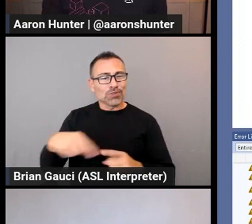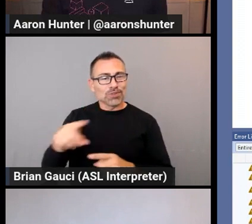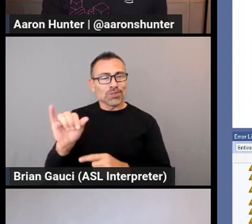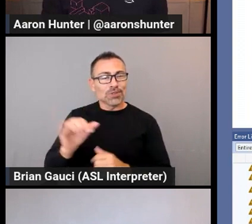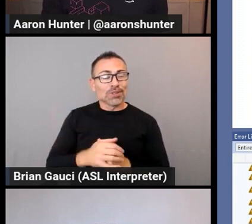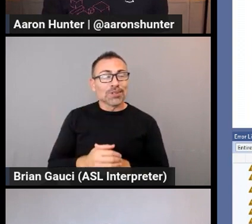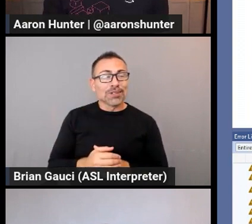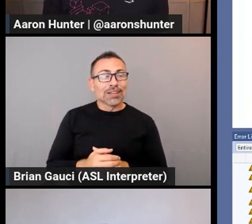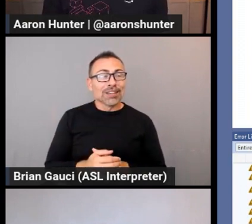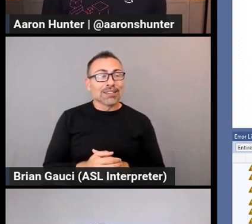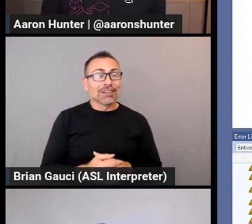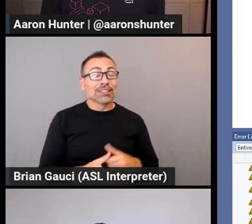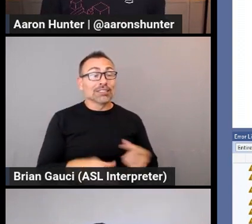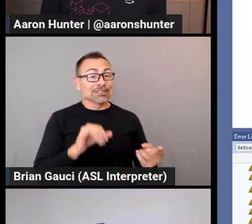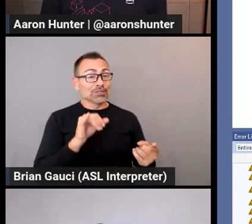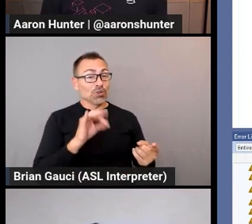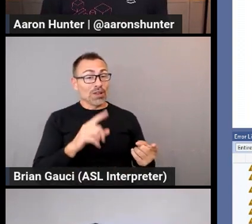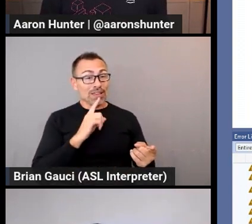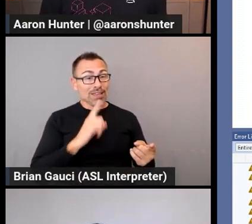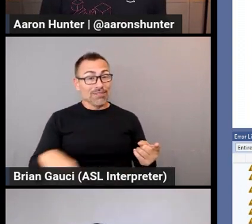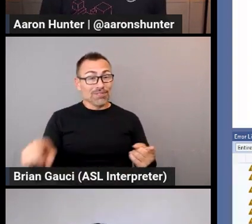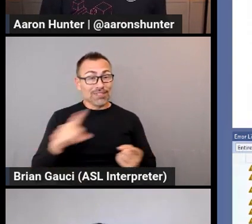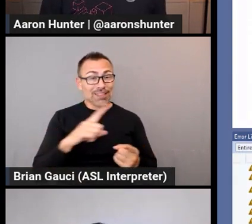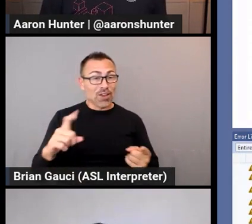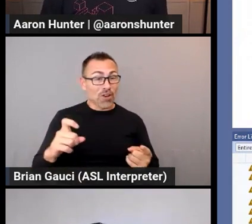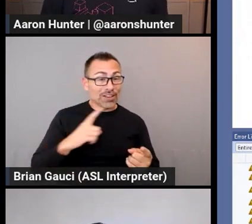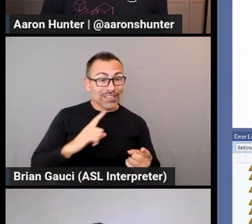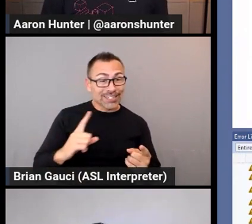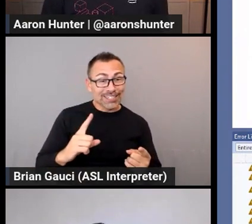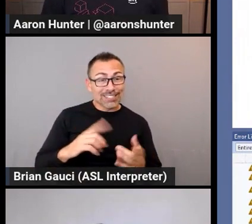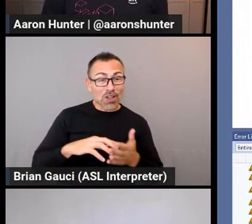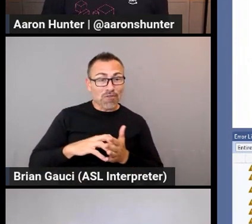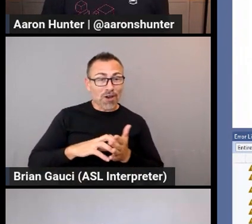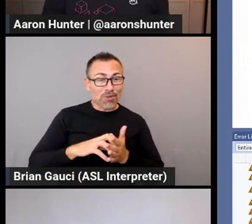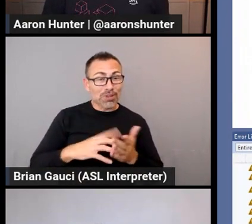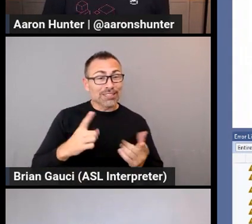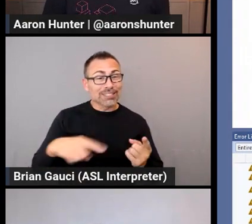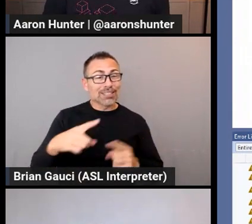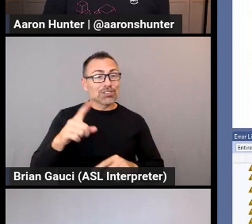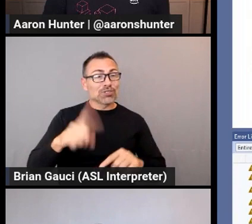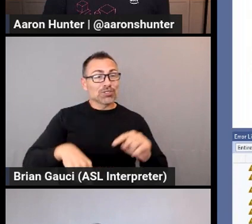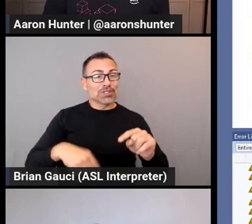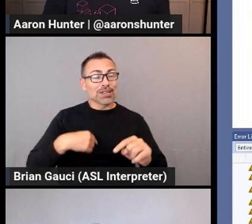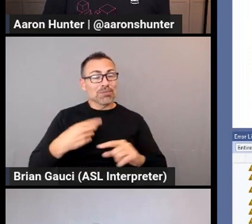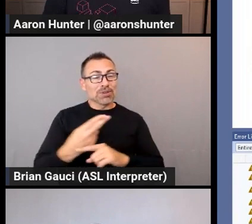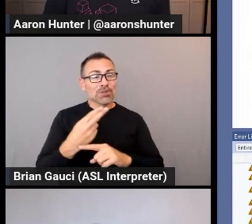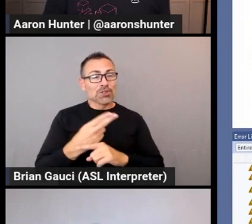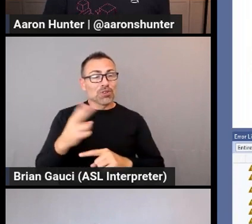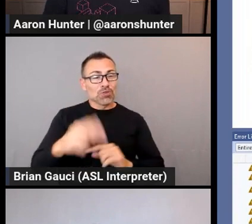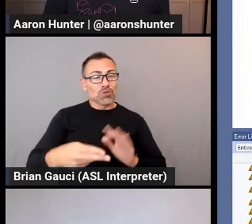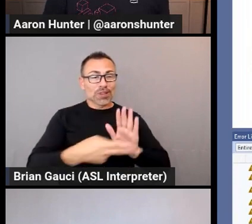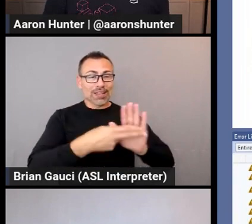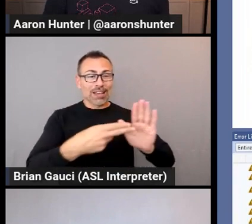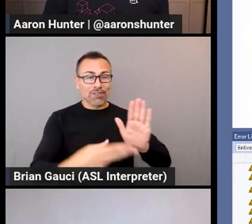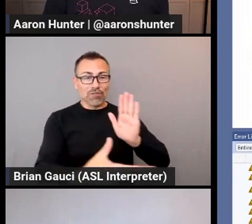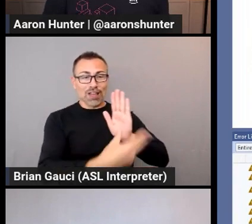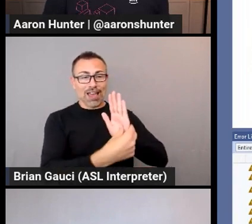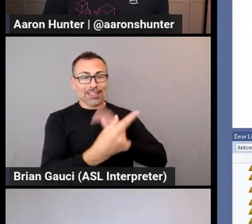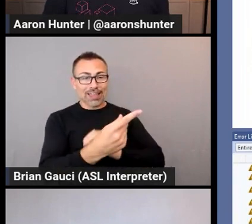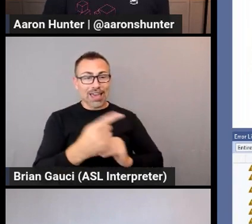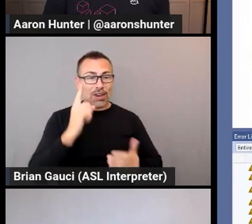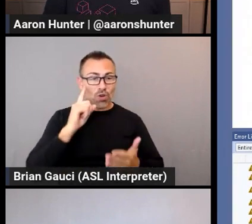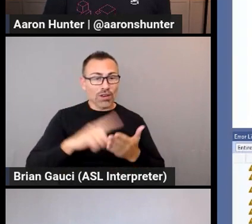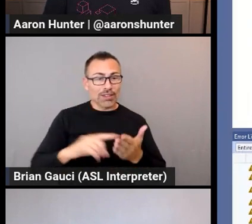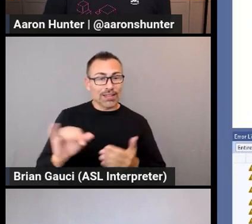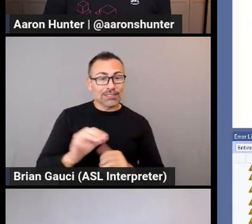security vulnerability or some packages that you shouldn't be using, you can sort of flag and sort of audit that too. That's a really good point too. Yeah, actually, that's a good point,